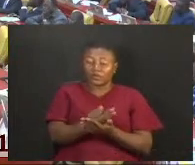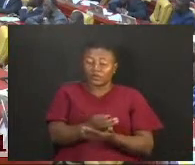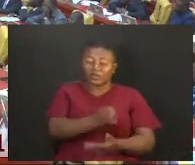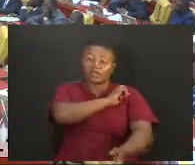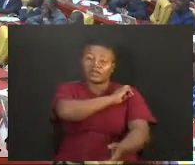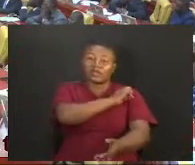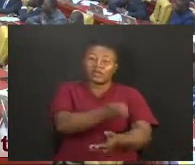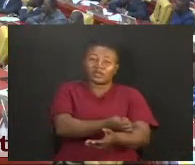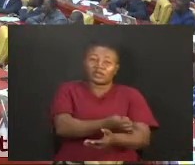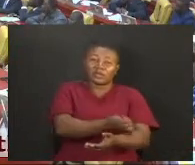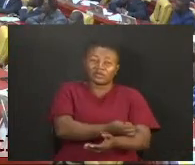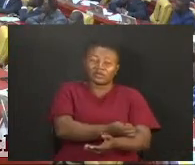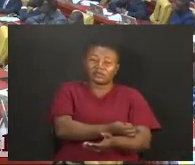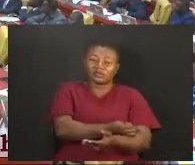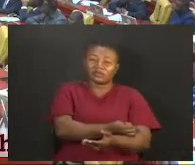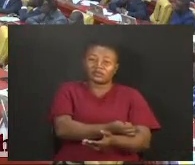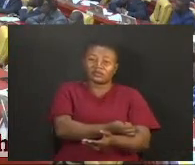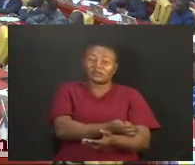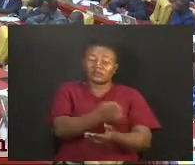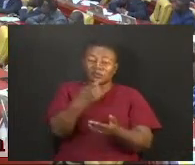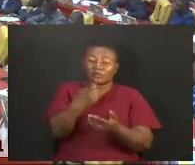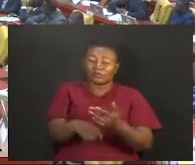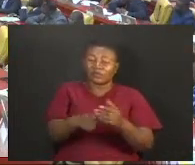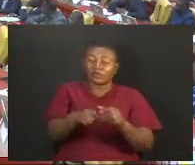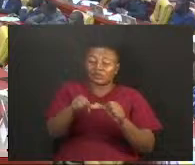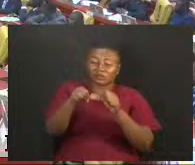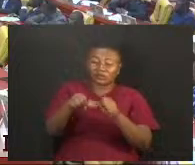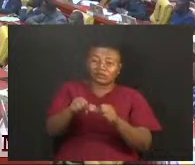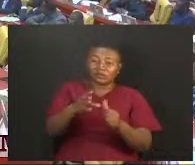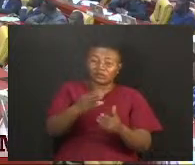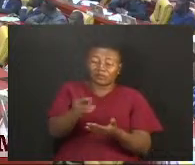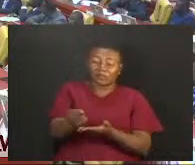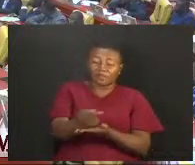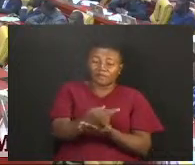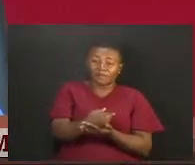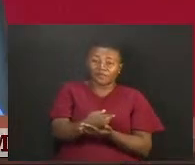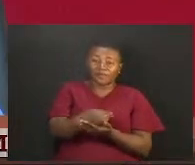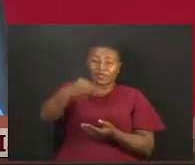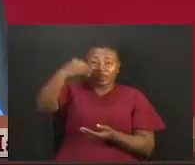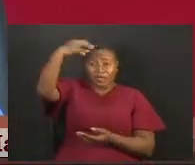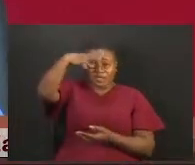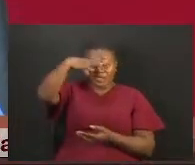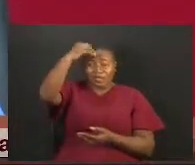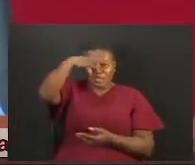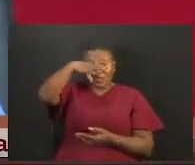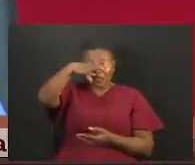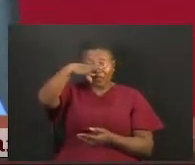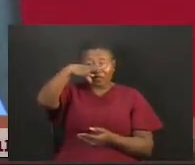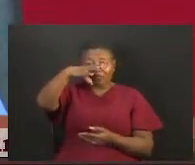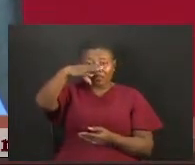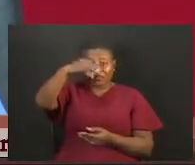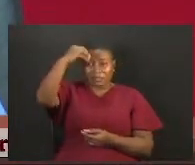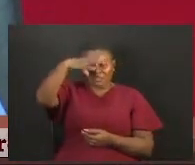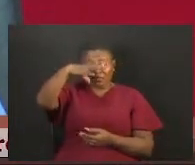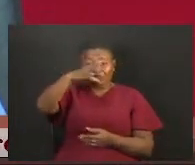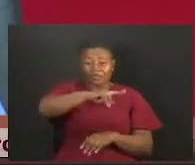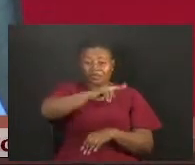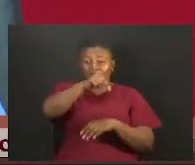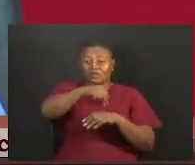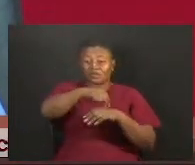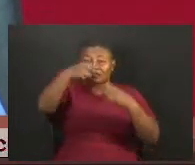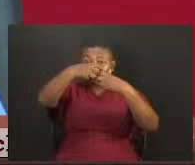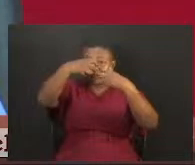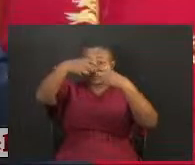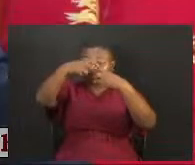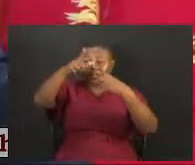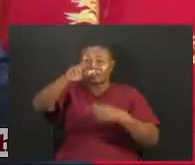Levy, Price Stabilization and Recovery Levy, Public Lighting Levy, and National Electrification Levy will